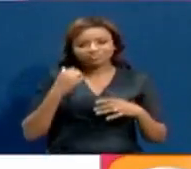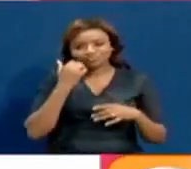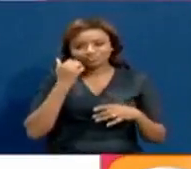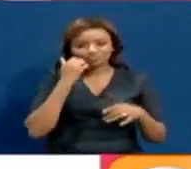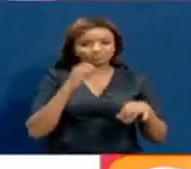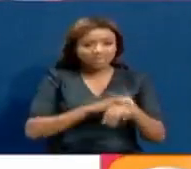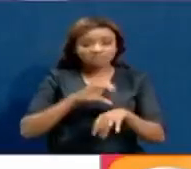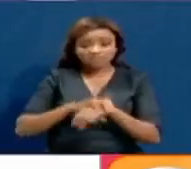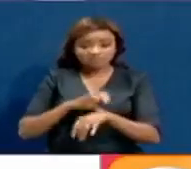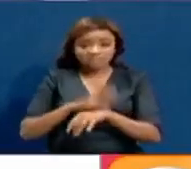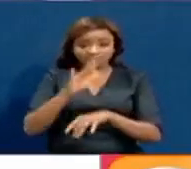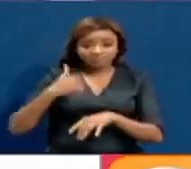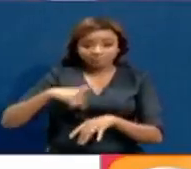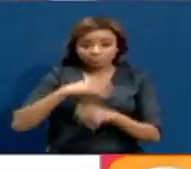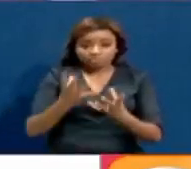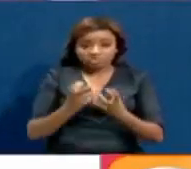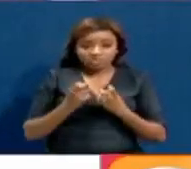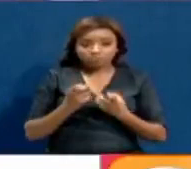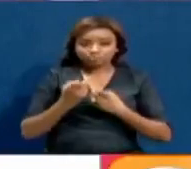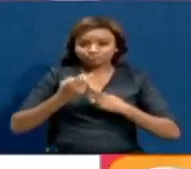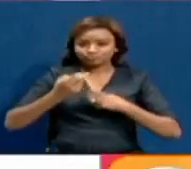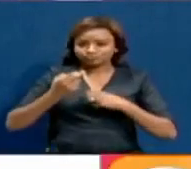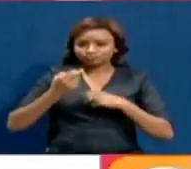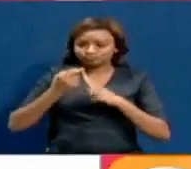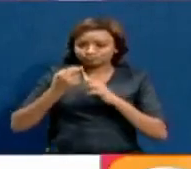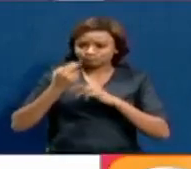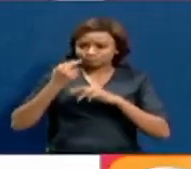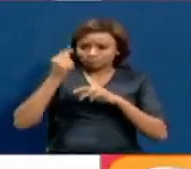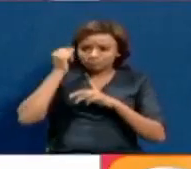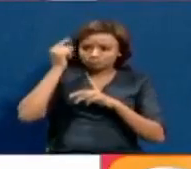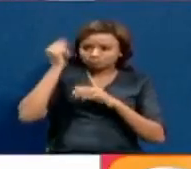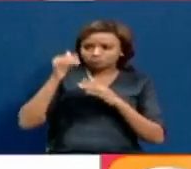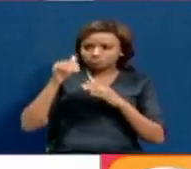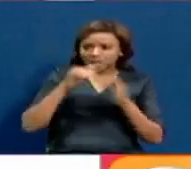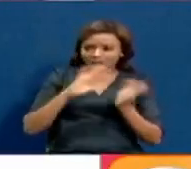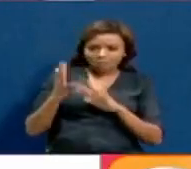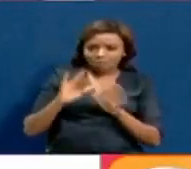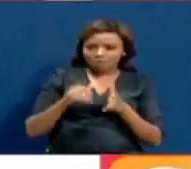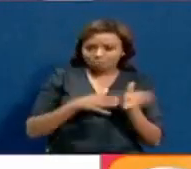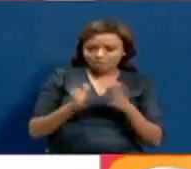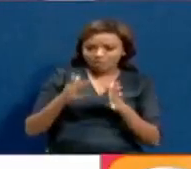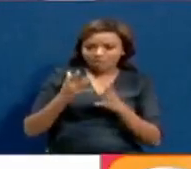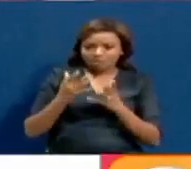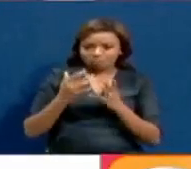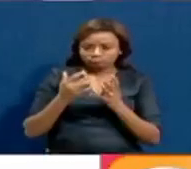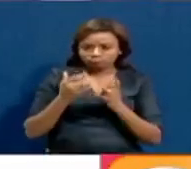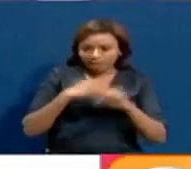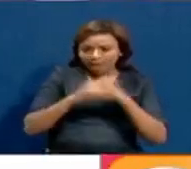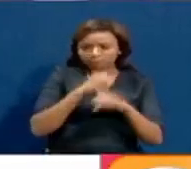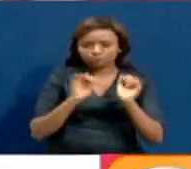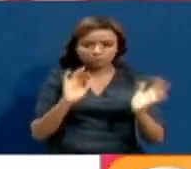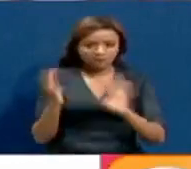to rethink some of the measures that we have taken. We need to